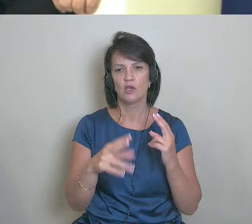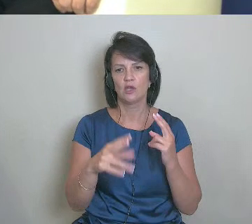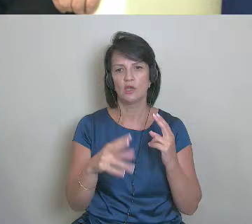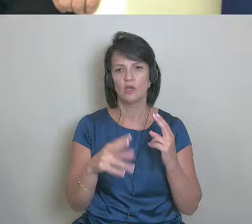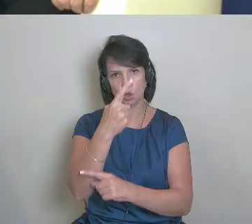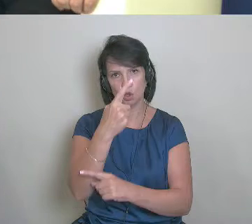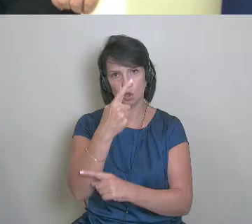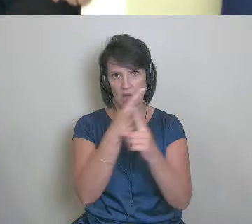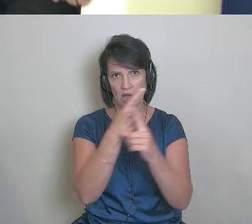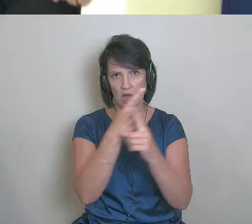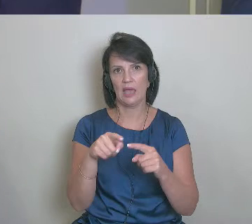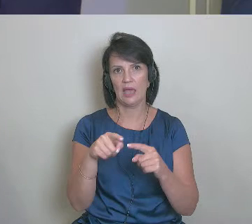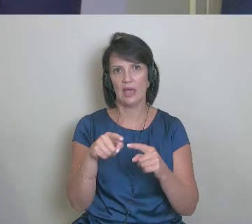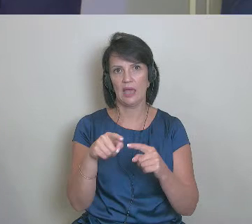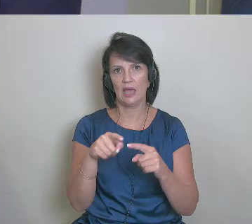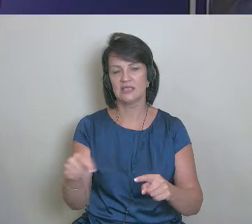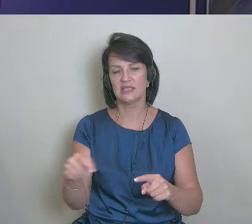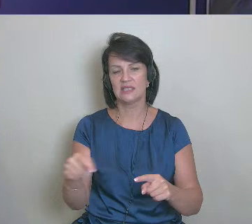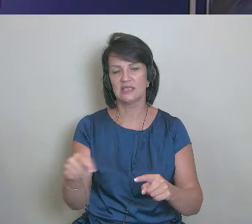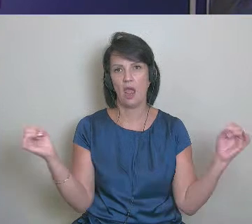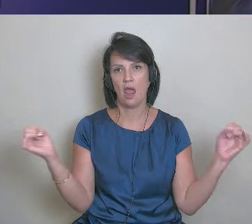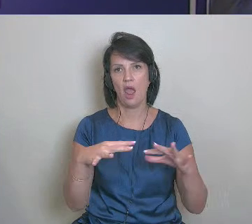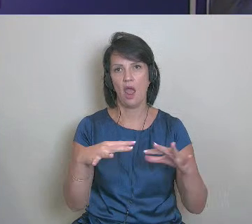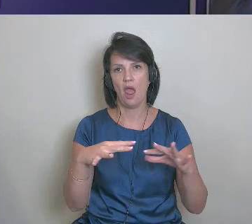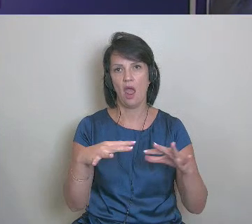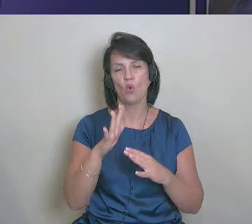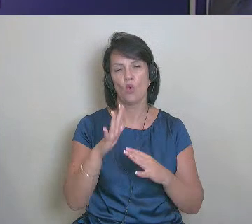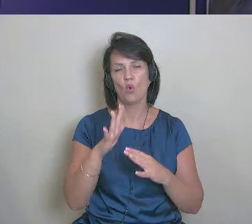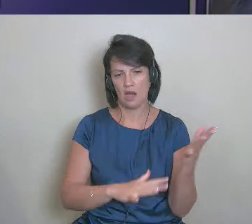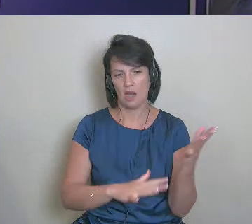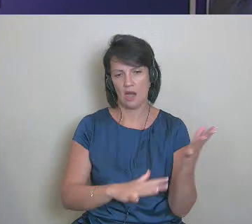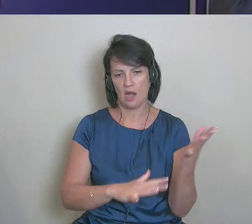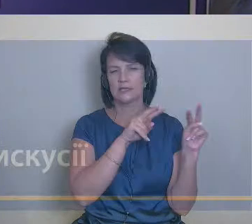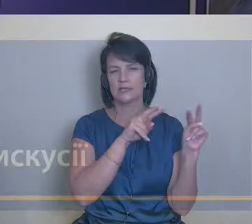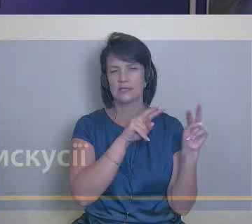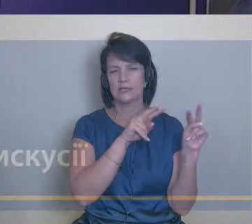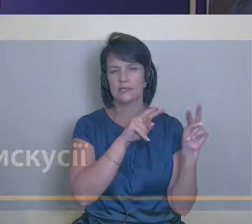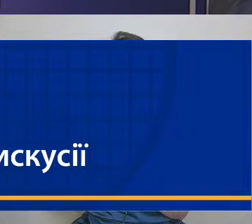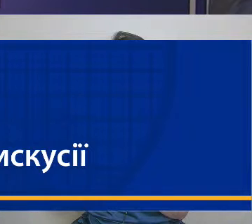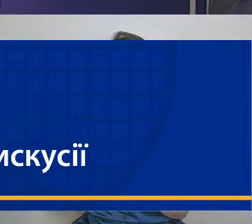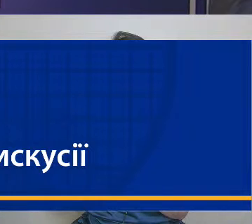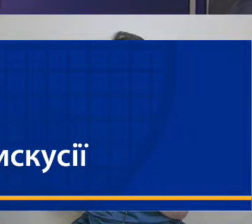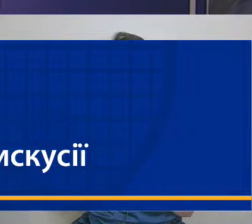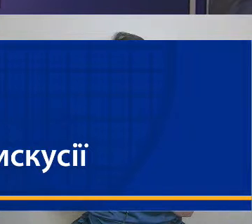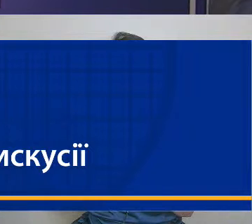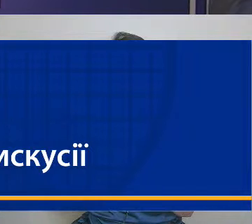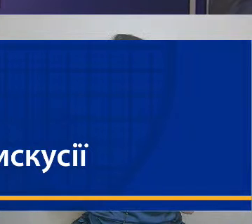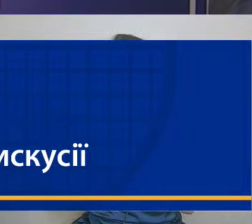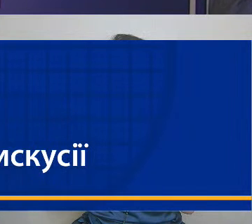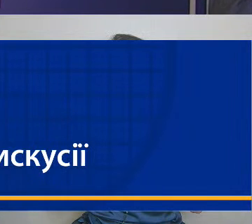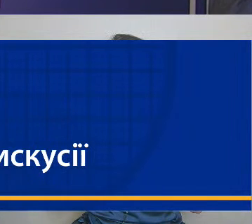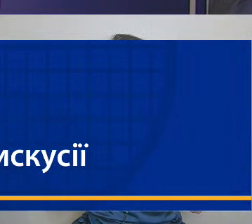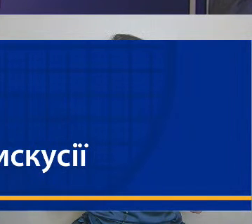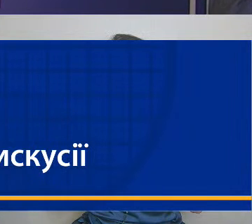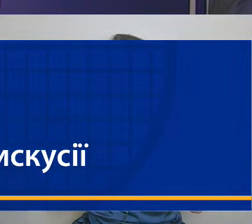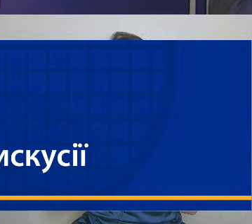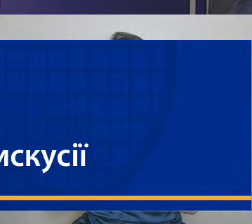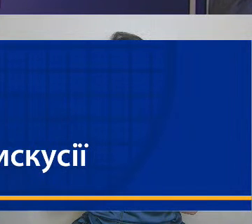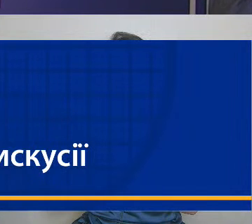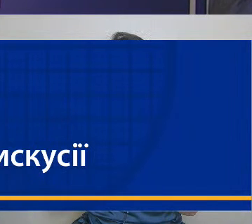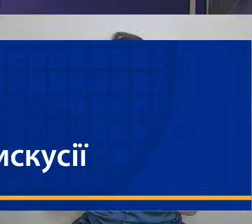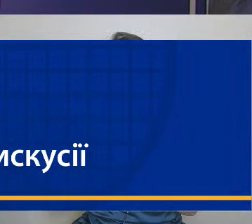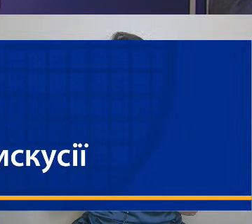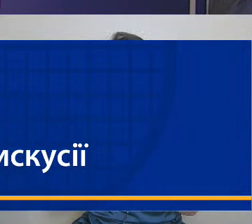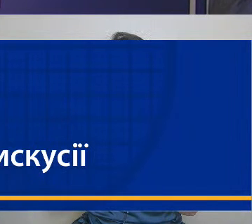today's event, let me remind you that this series of webinars is going to continue. Please keep an eye on announcements.